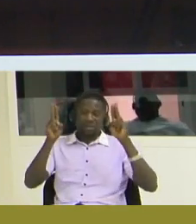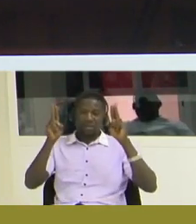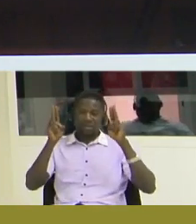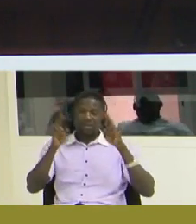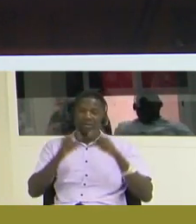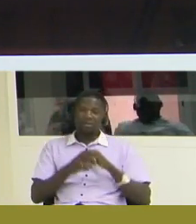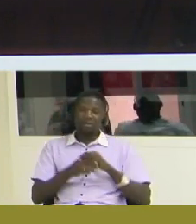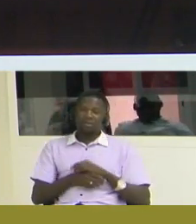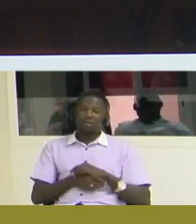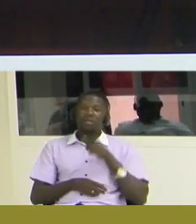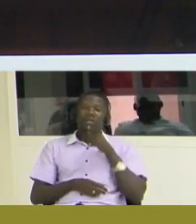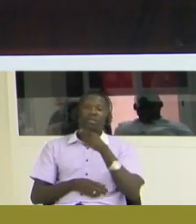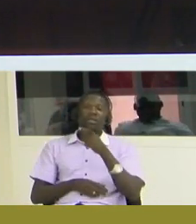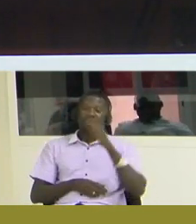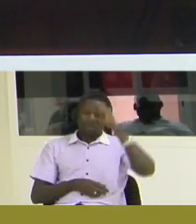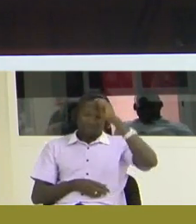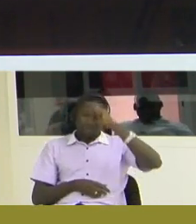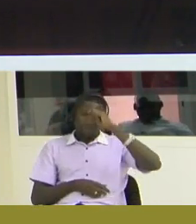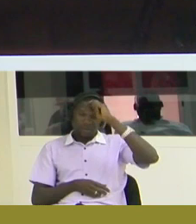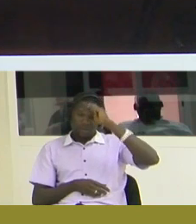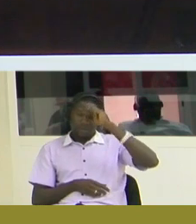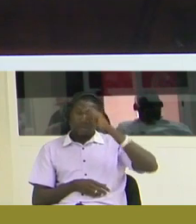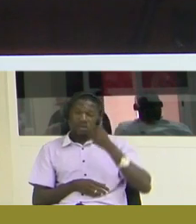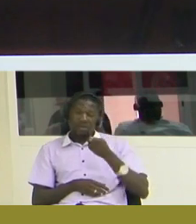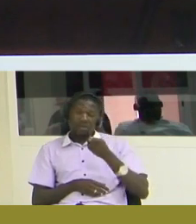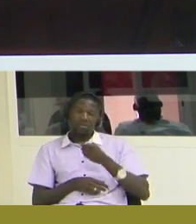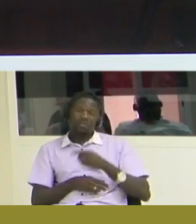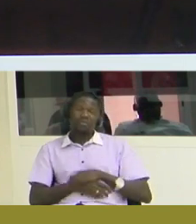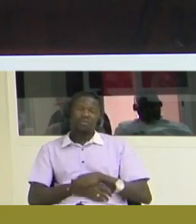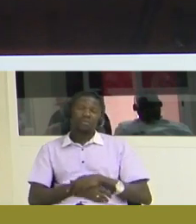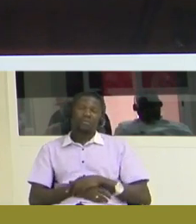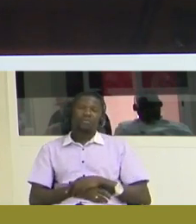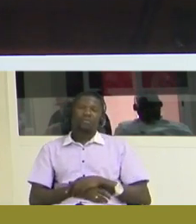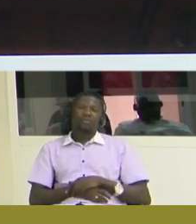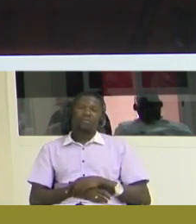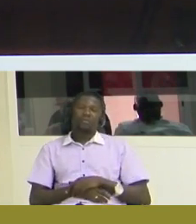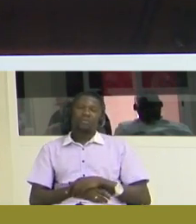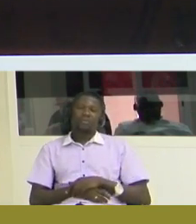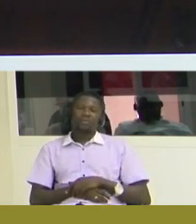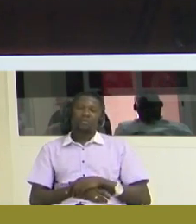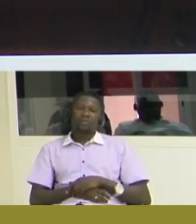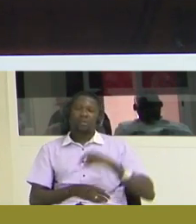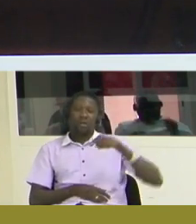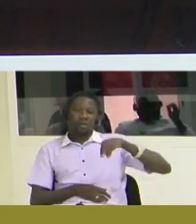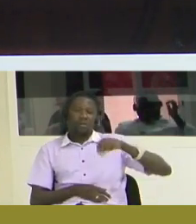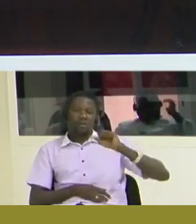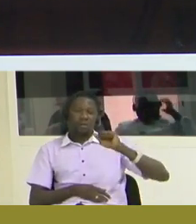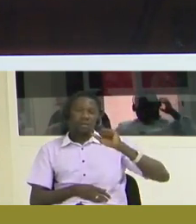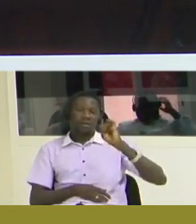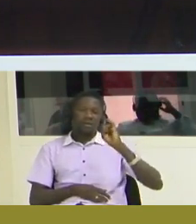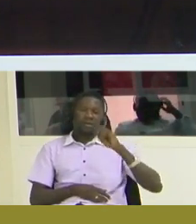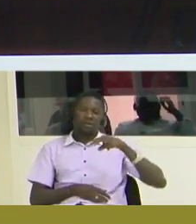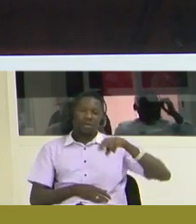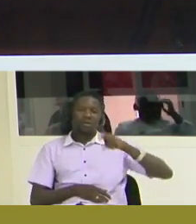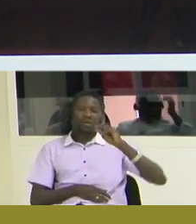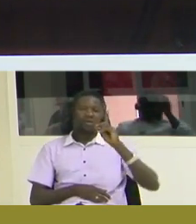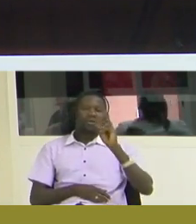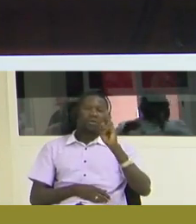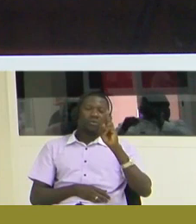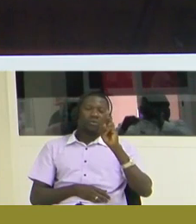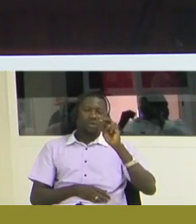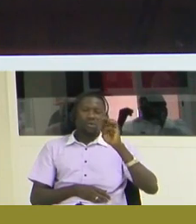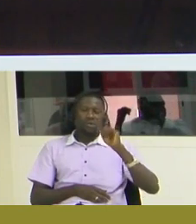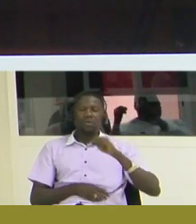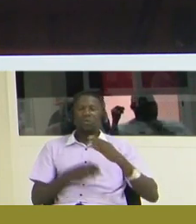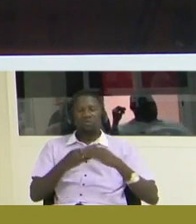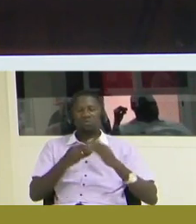Coolio the naming ceremony for that boy mind or a hobby like a mind or did a lot of things he